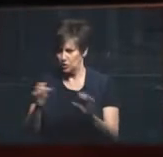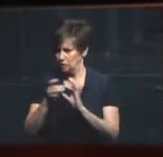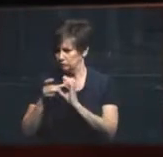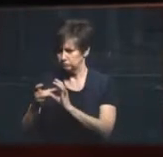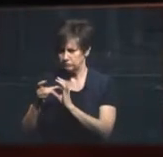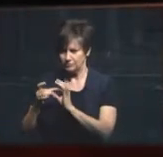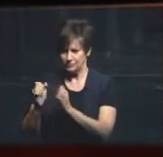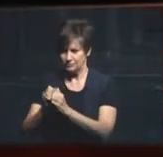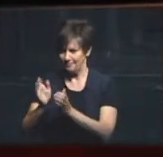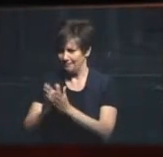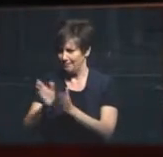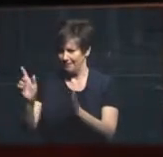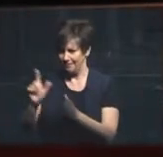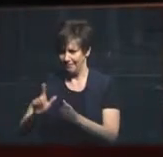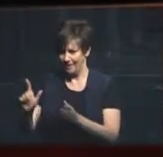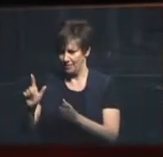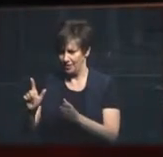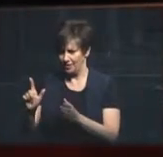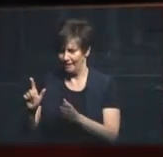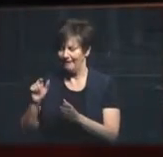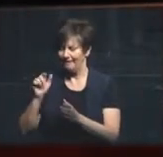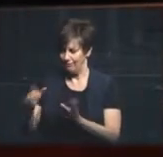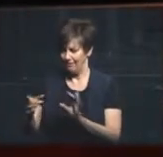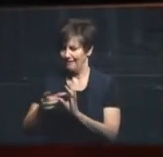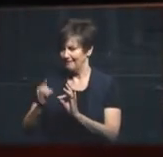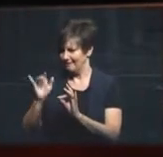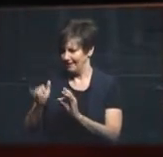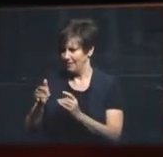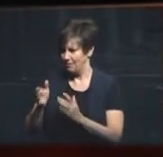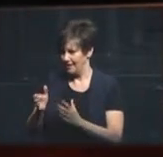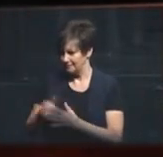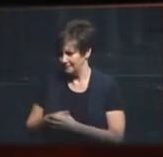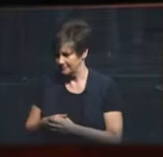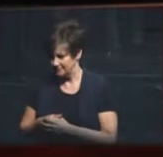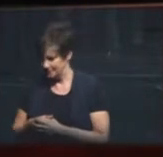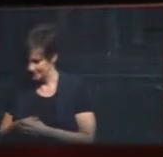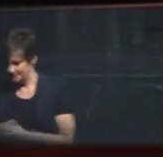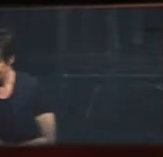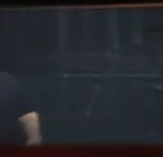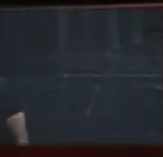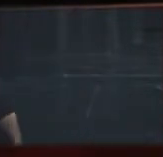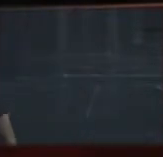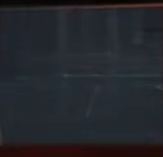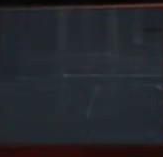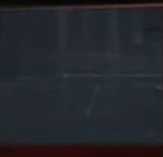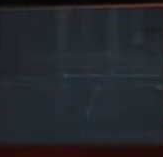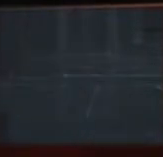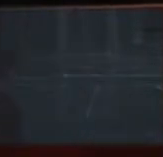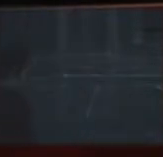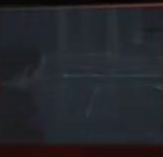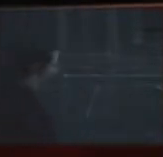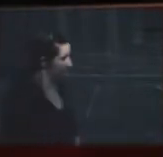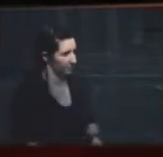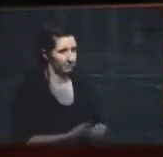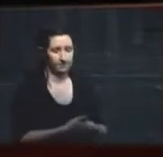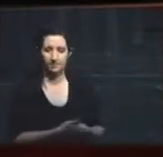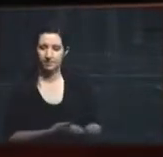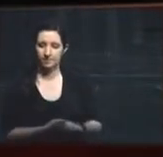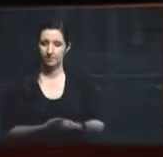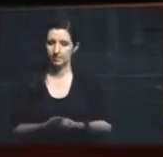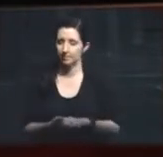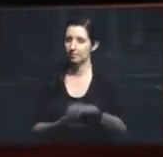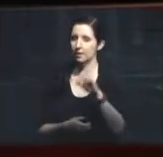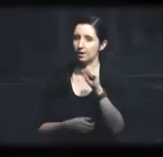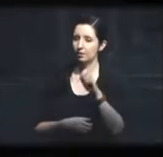library otherwise, and they're getting connected that way. So he's doing that at night. So what about during the day if we use some